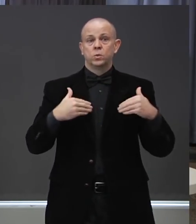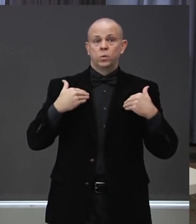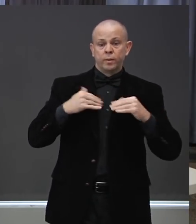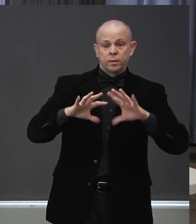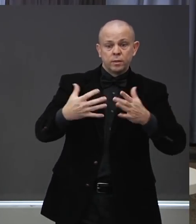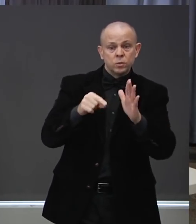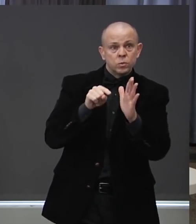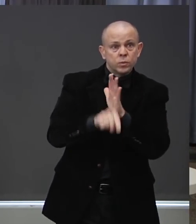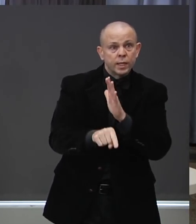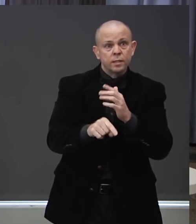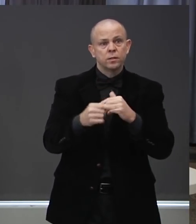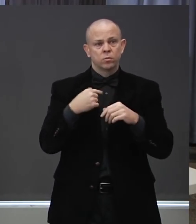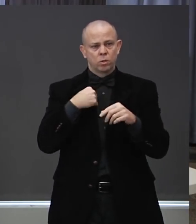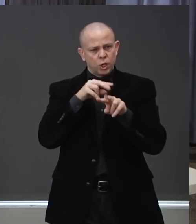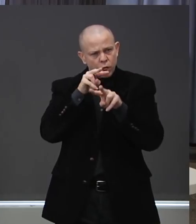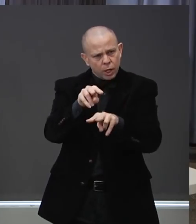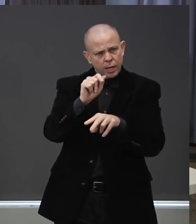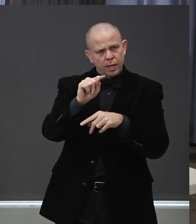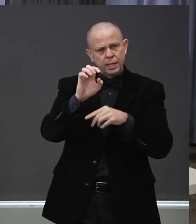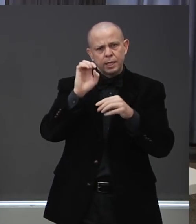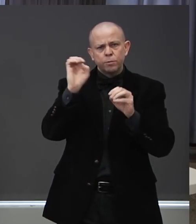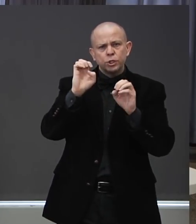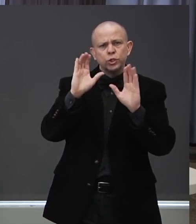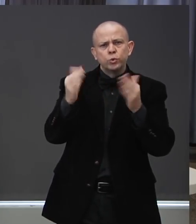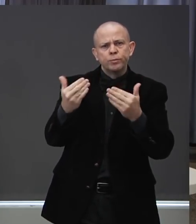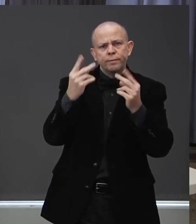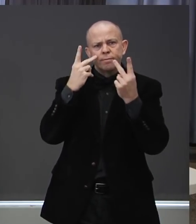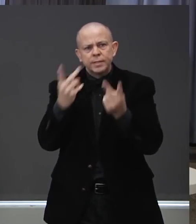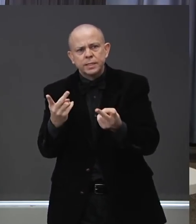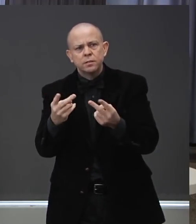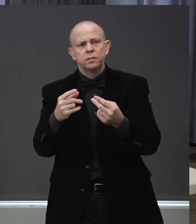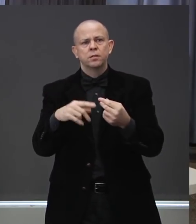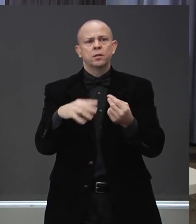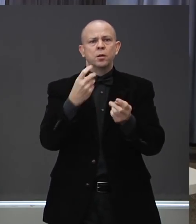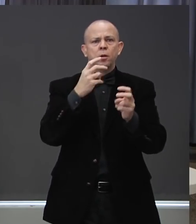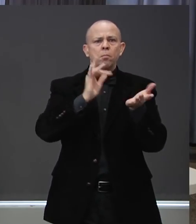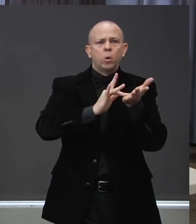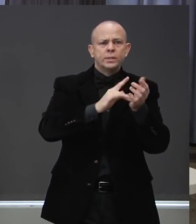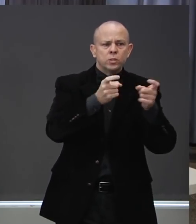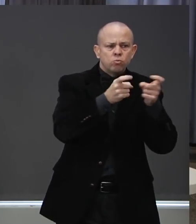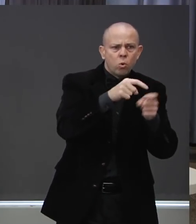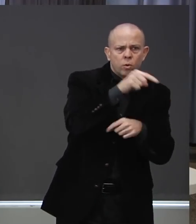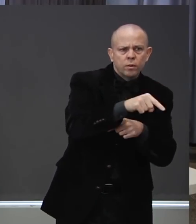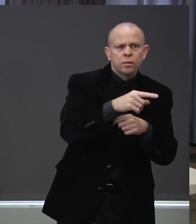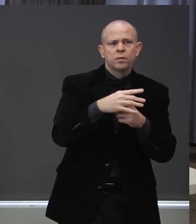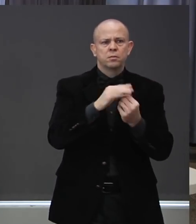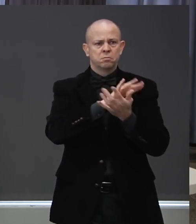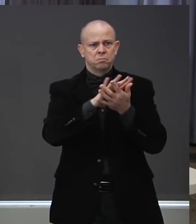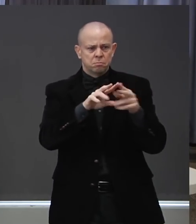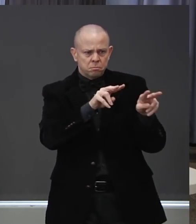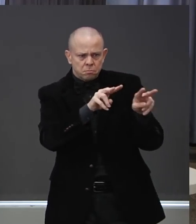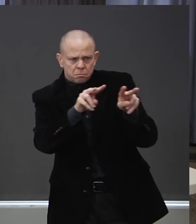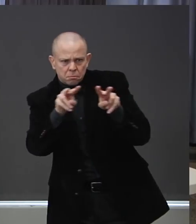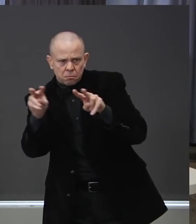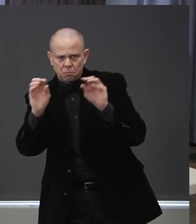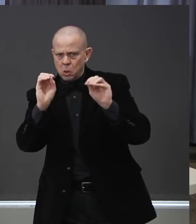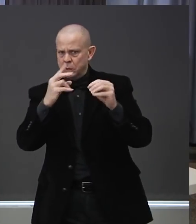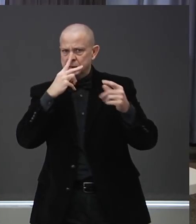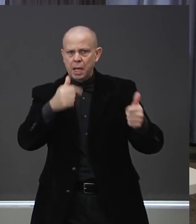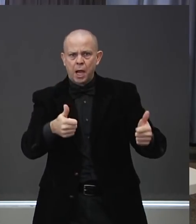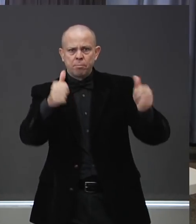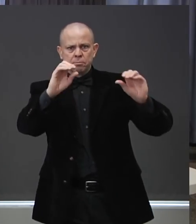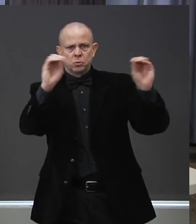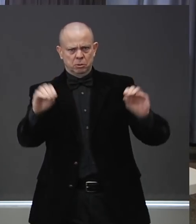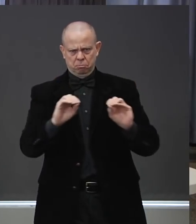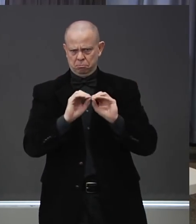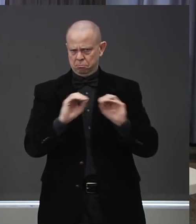urgent care visits, and poison center calls. And they are not seeing any increase in suicide-related visits or